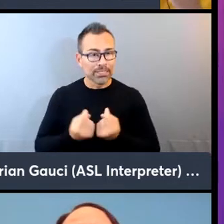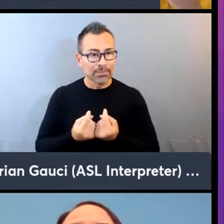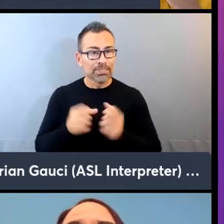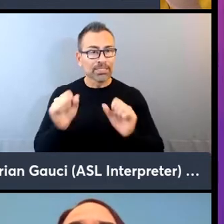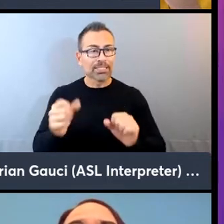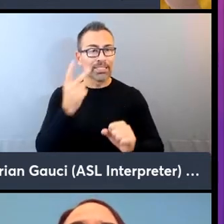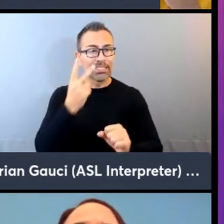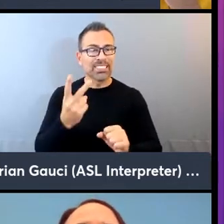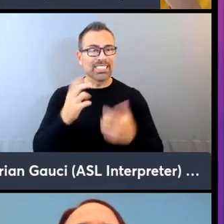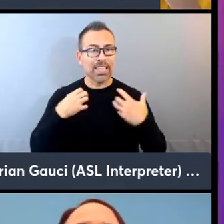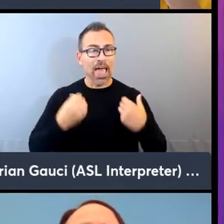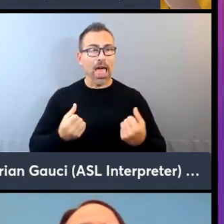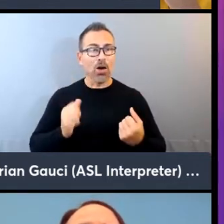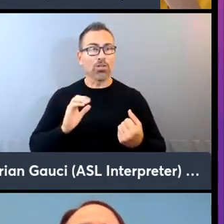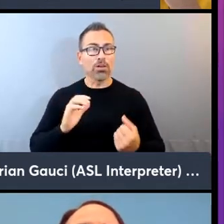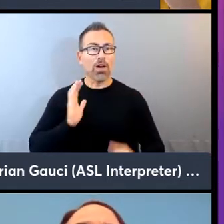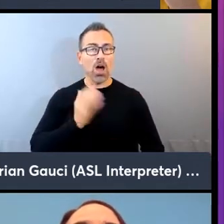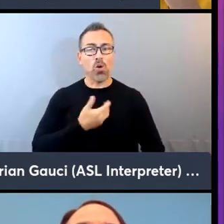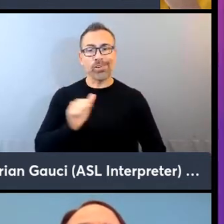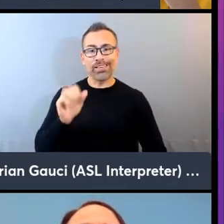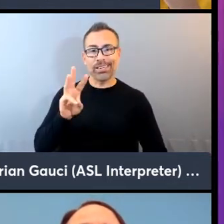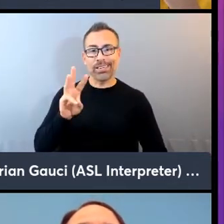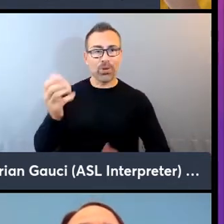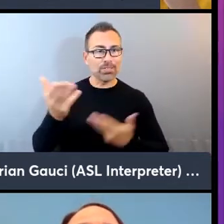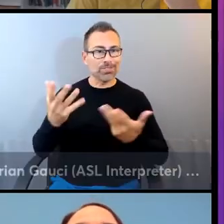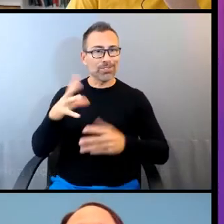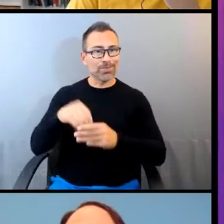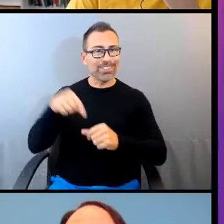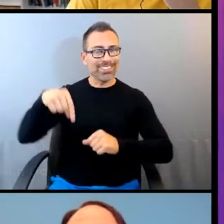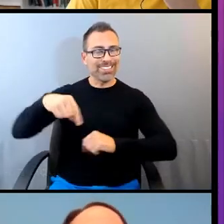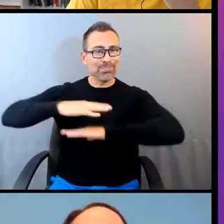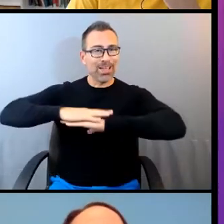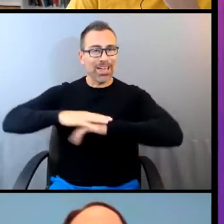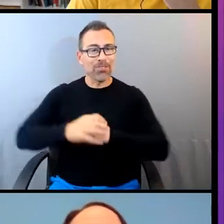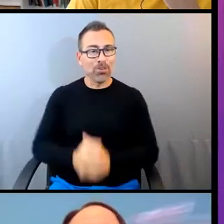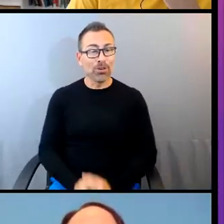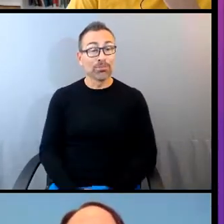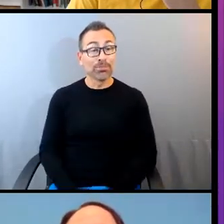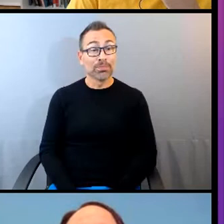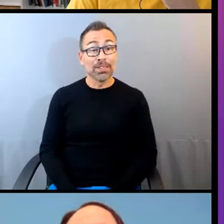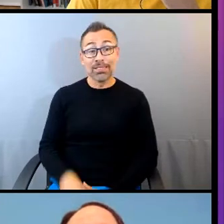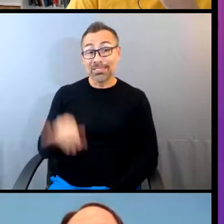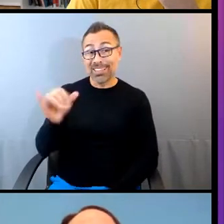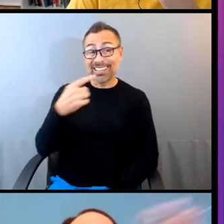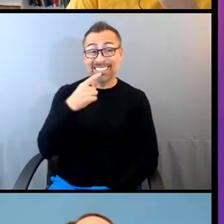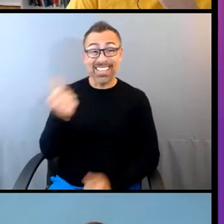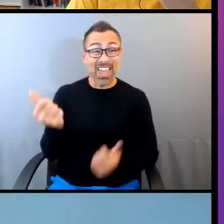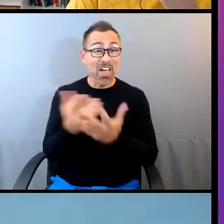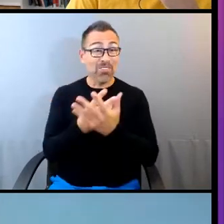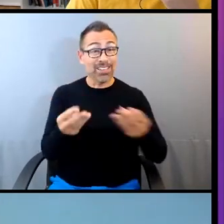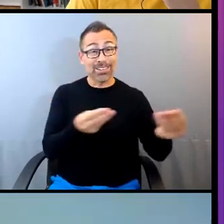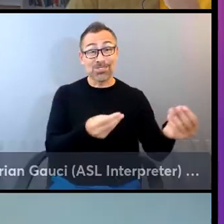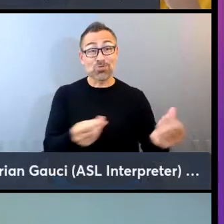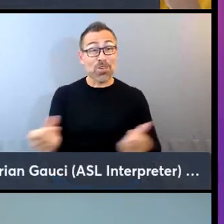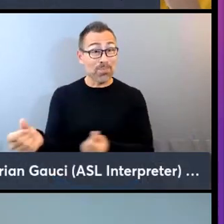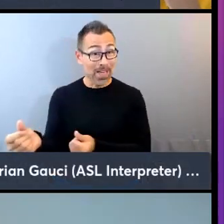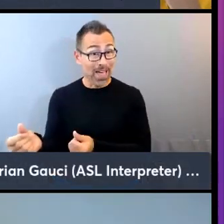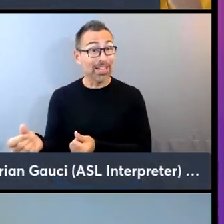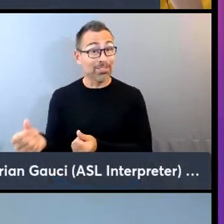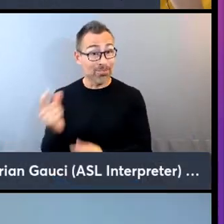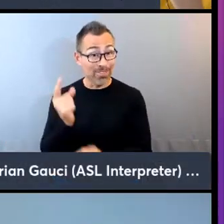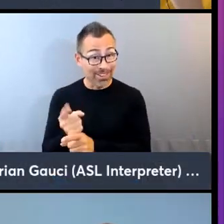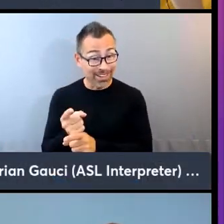of our AWS services within this platform. So like I stated, streamlining that, right? Well, we talked